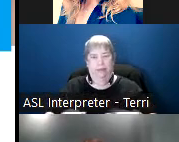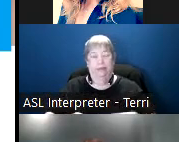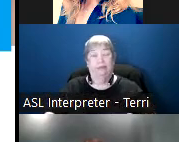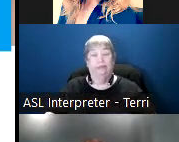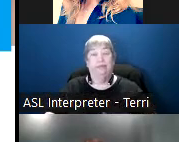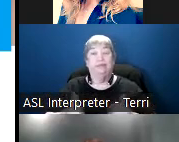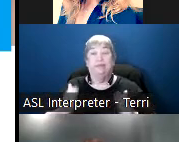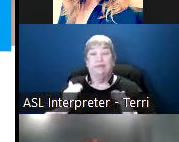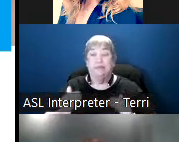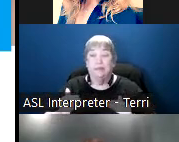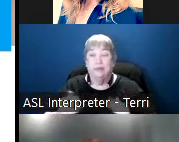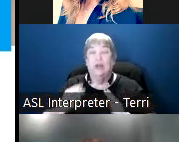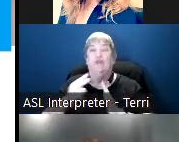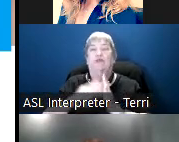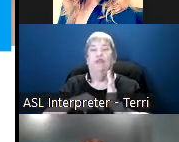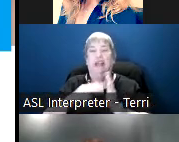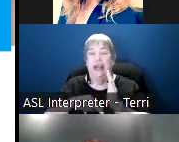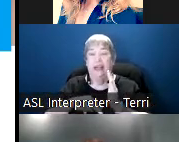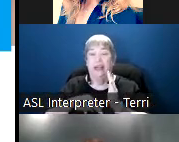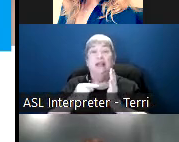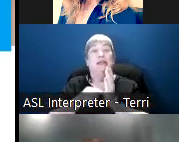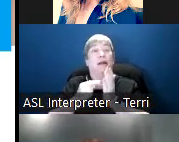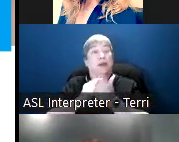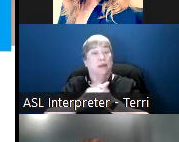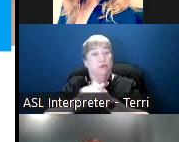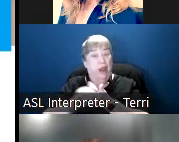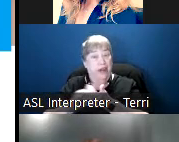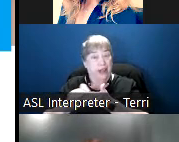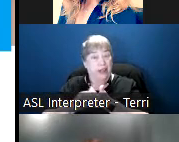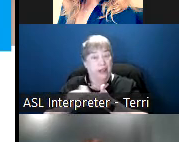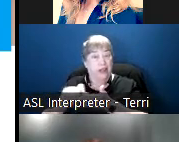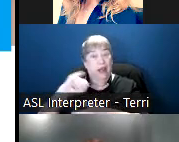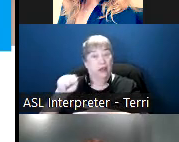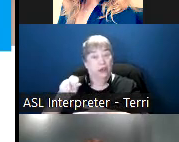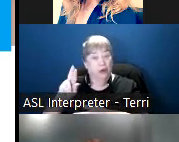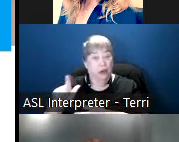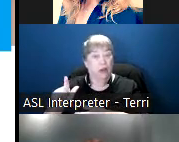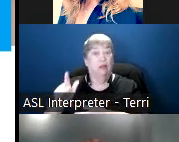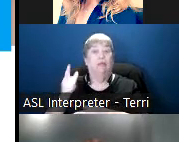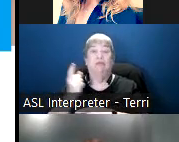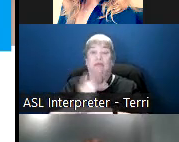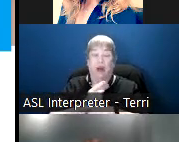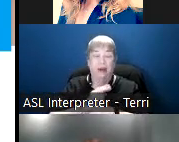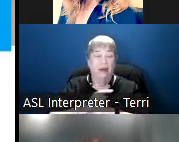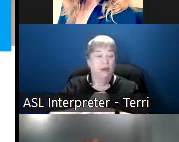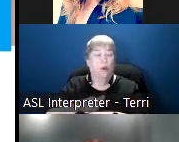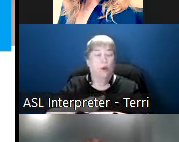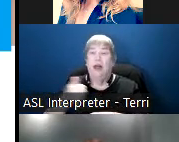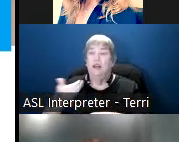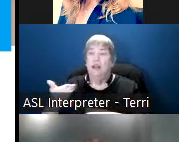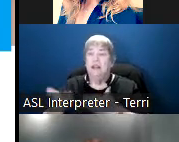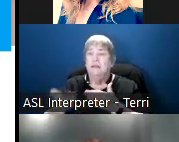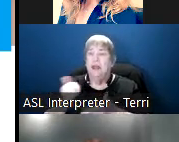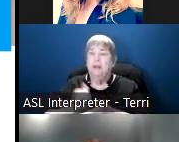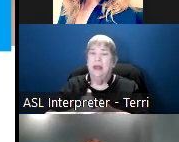Reading, absolutely. Reading, we get writing sometimes as well. So other things that you want to put in the chat that might help